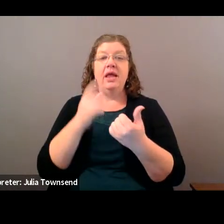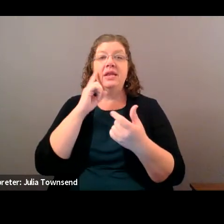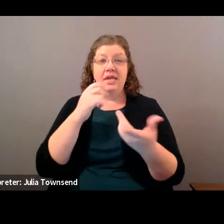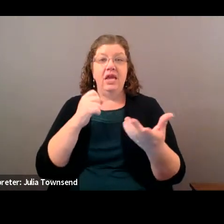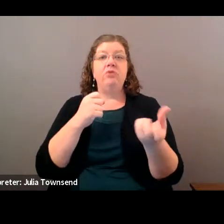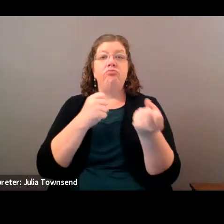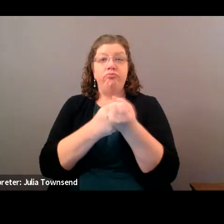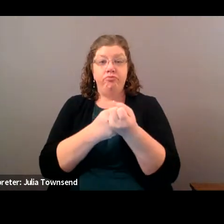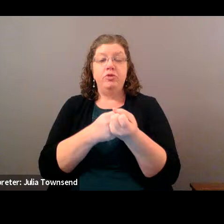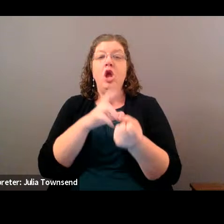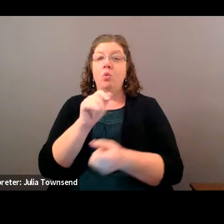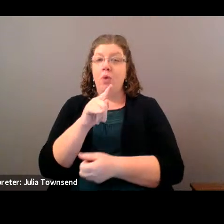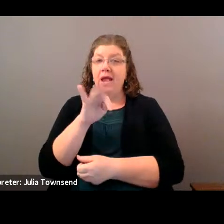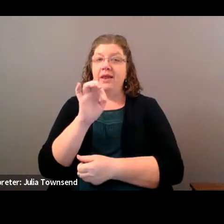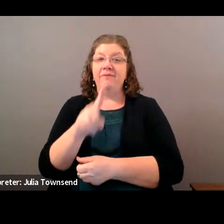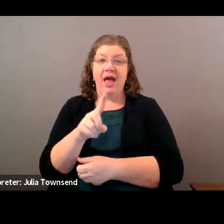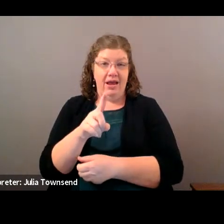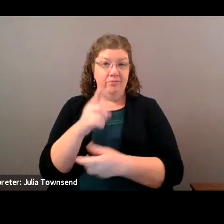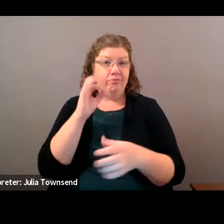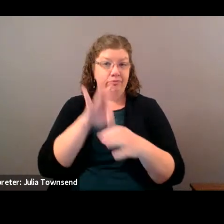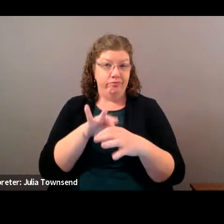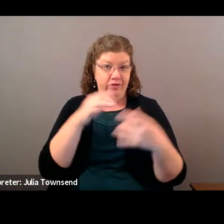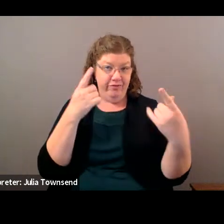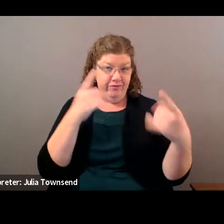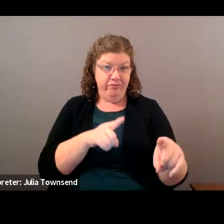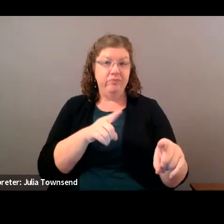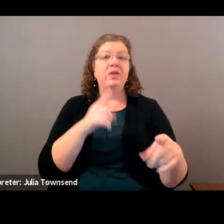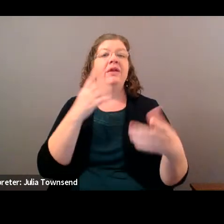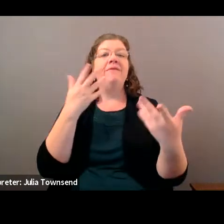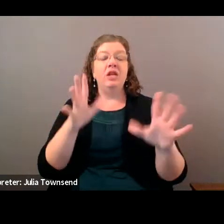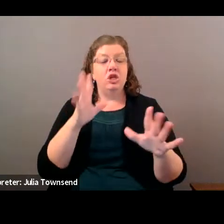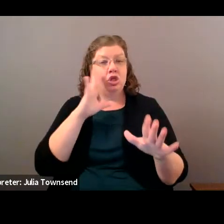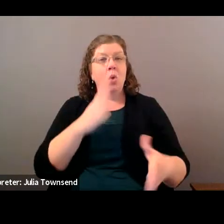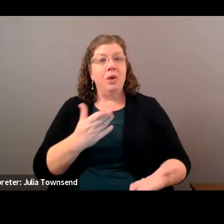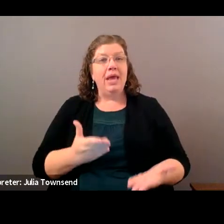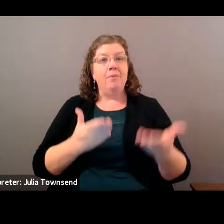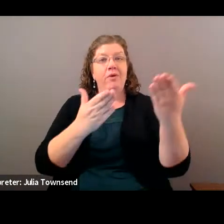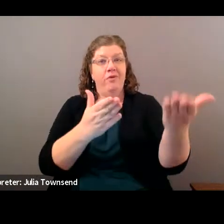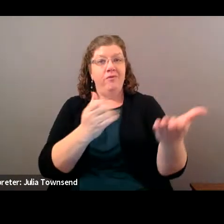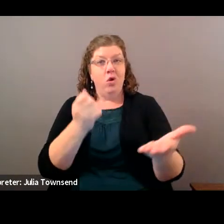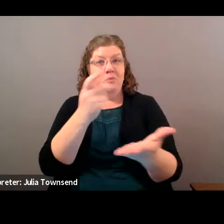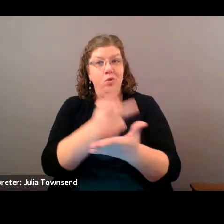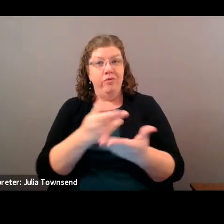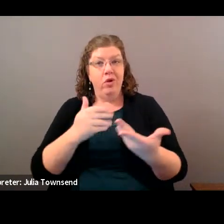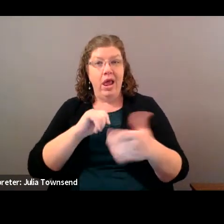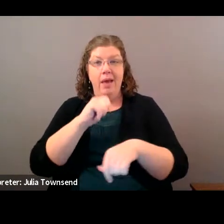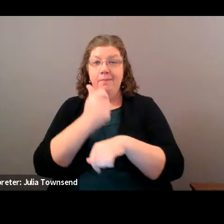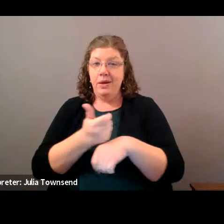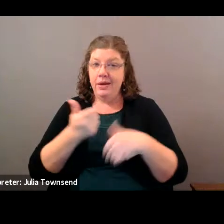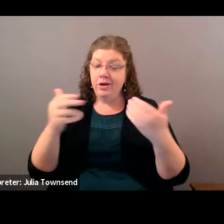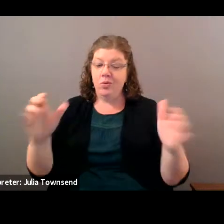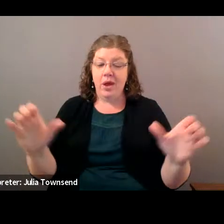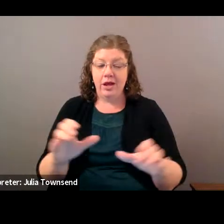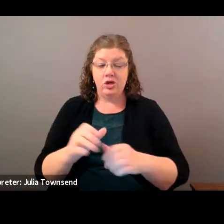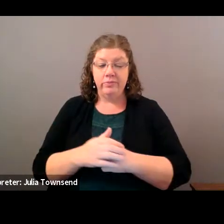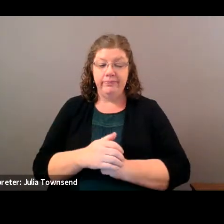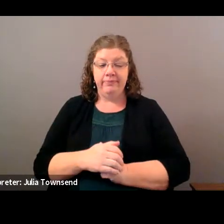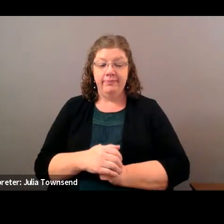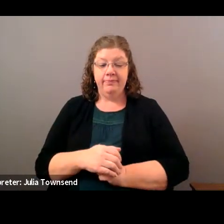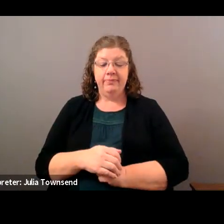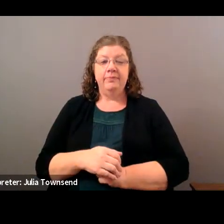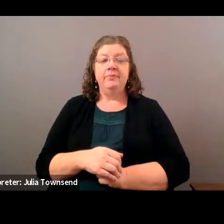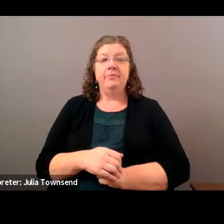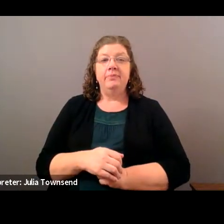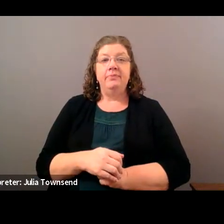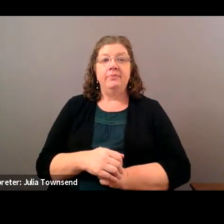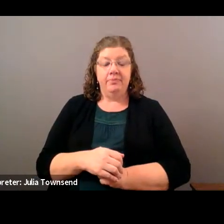this. And so with that, we can bring that forward to the board for your approval and put this into action. With that, I'll answer any questions you might